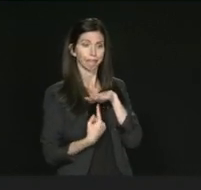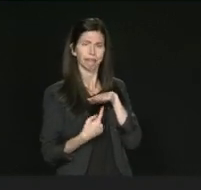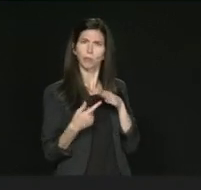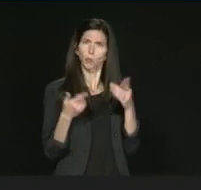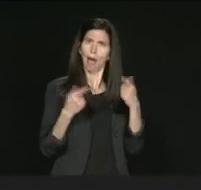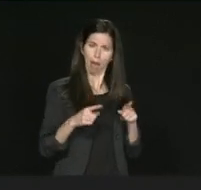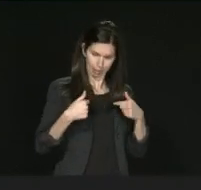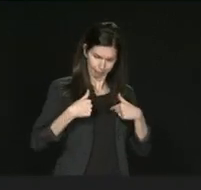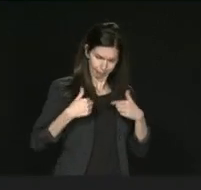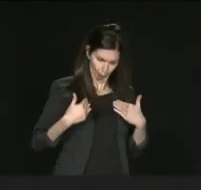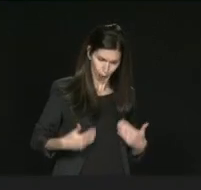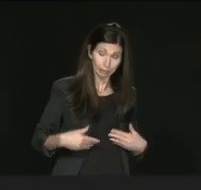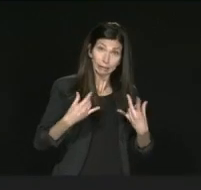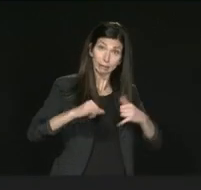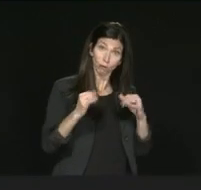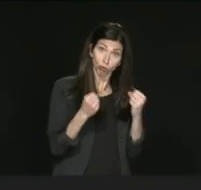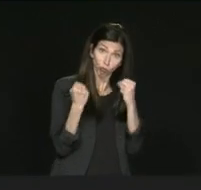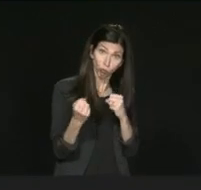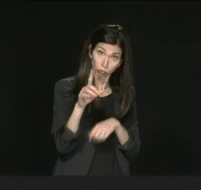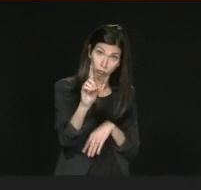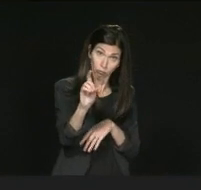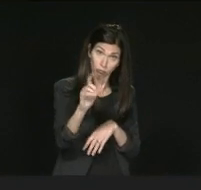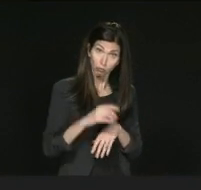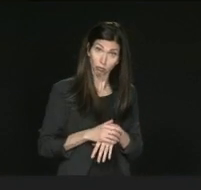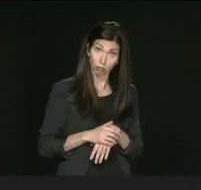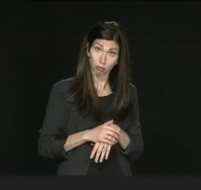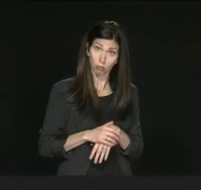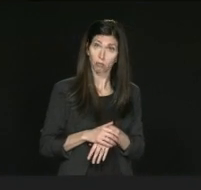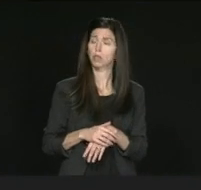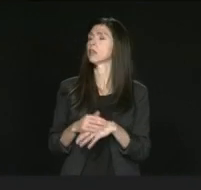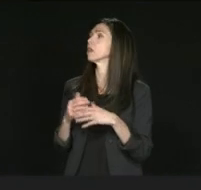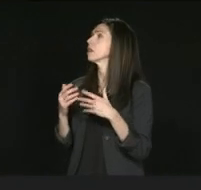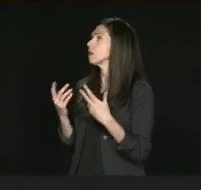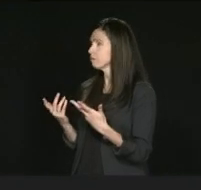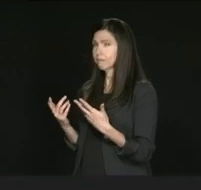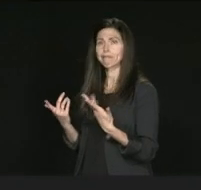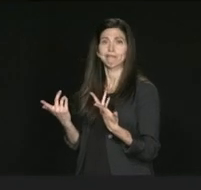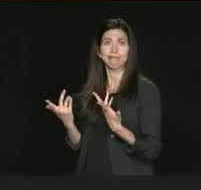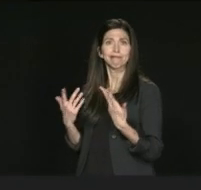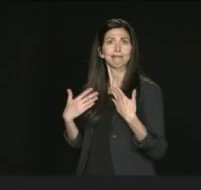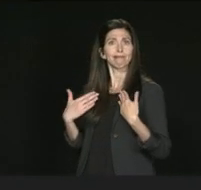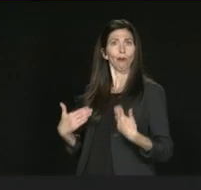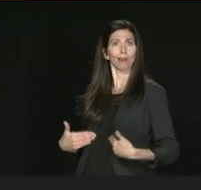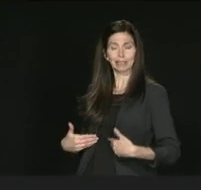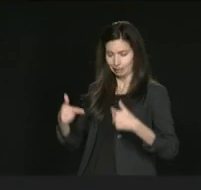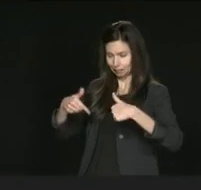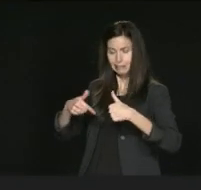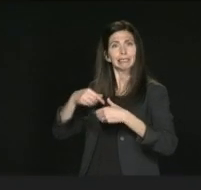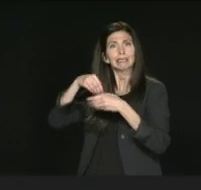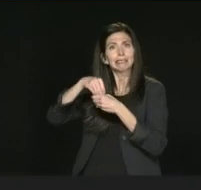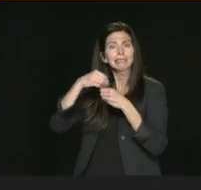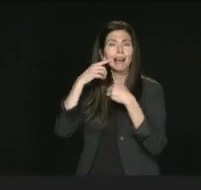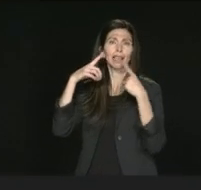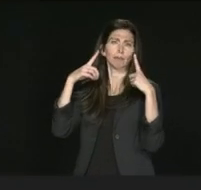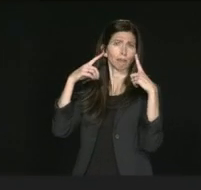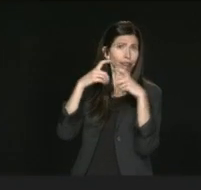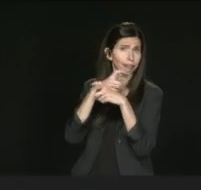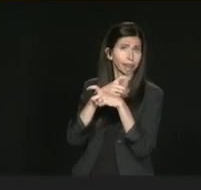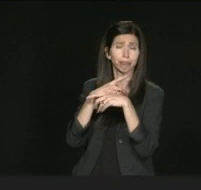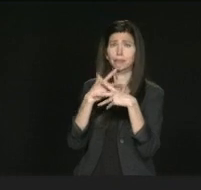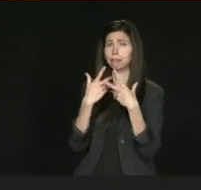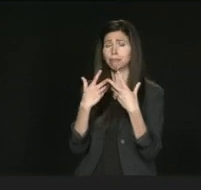So the immune system is quite a complex system, and it's affected by many different, domains. I don't think